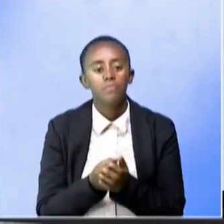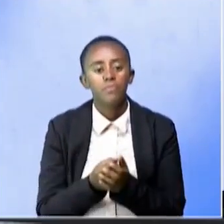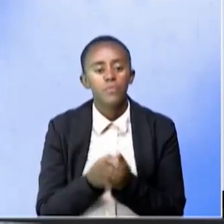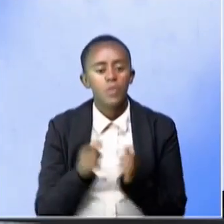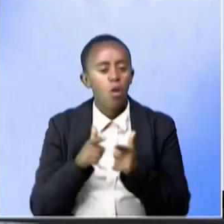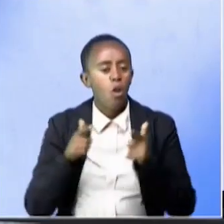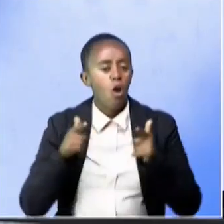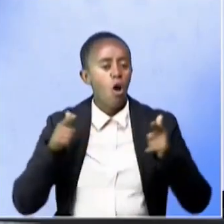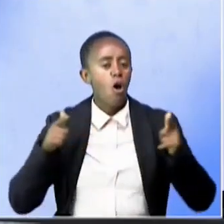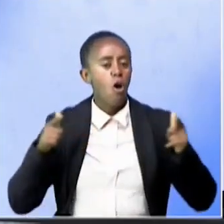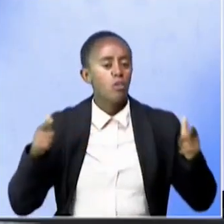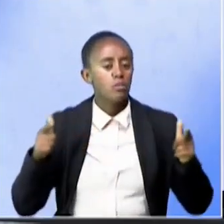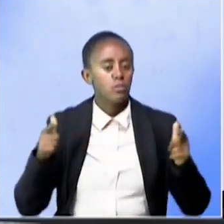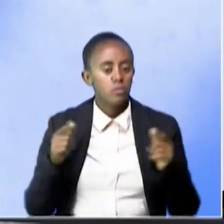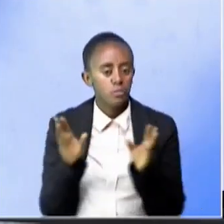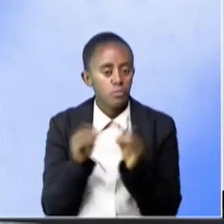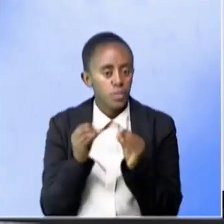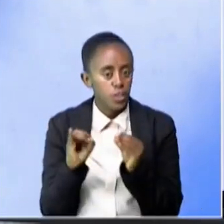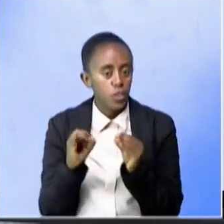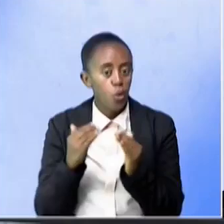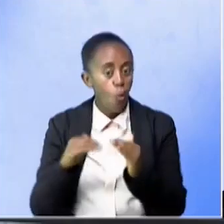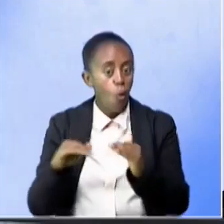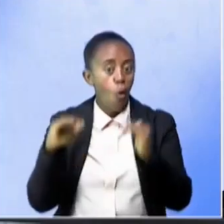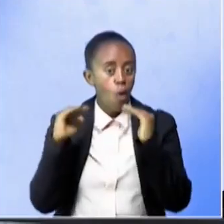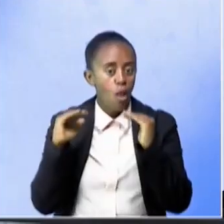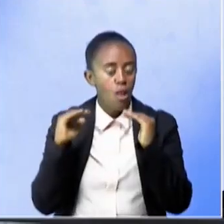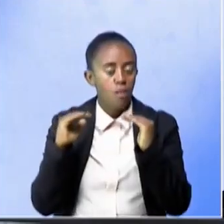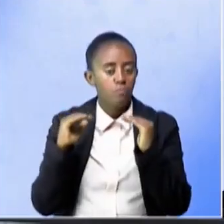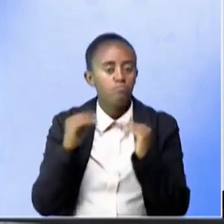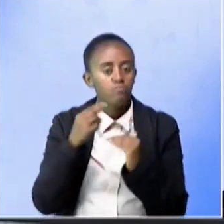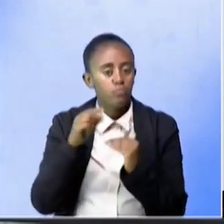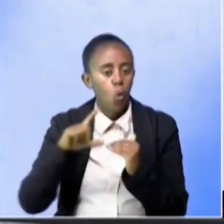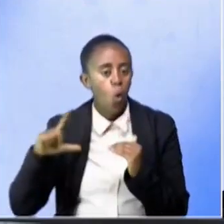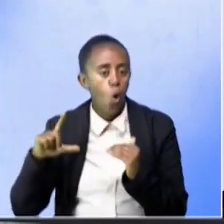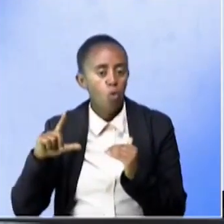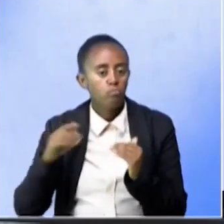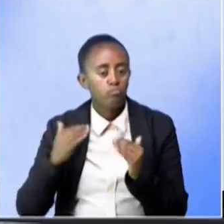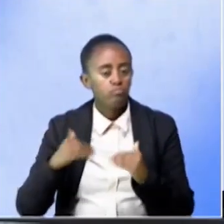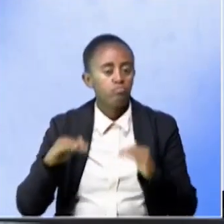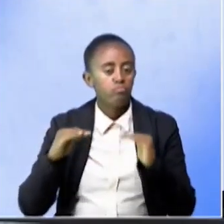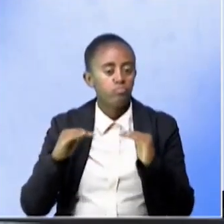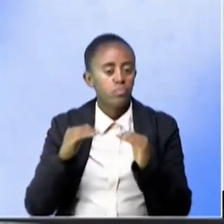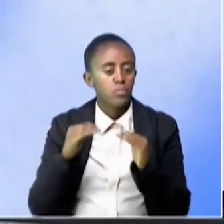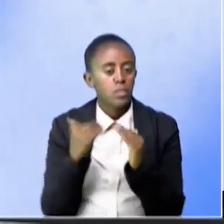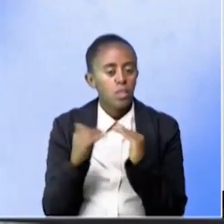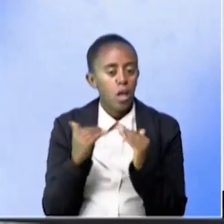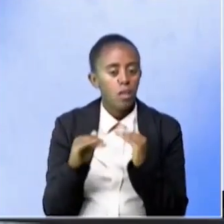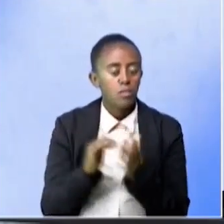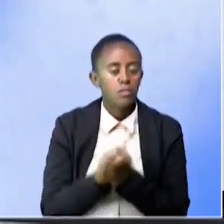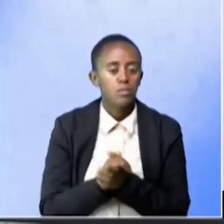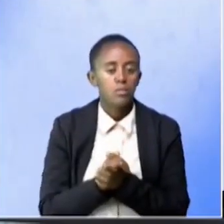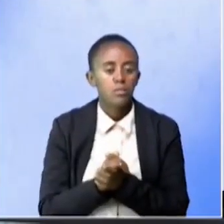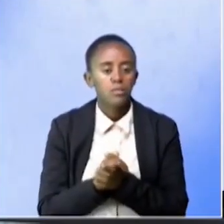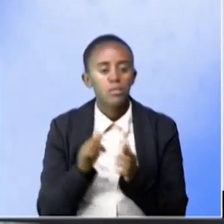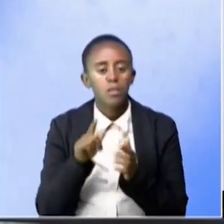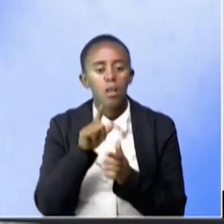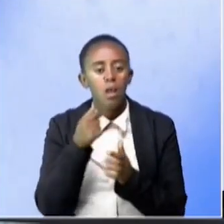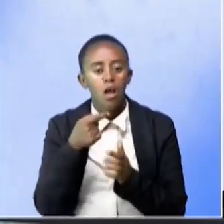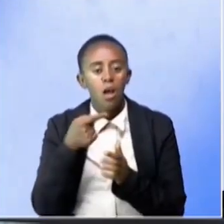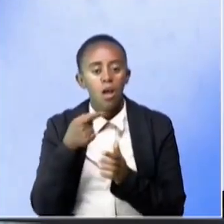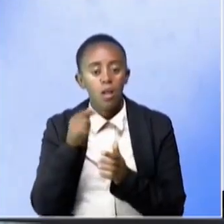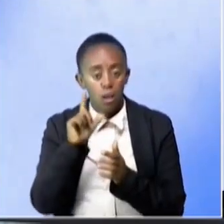hall in our school. This is size. Yeah, tells us about the size of your school hall, right? Large meeting